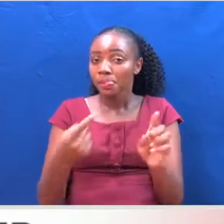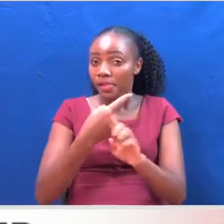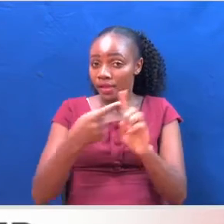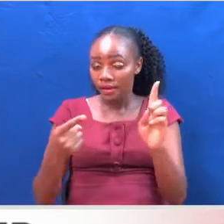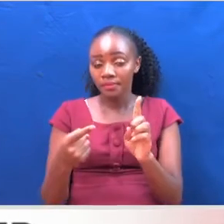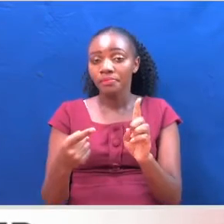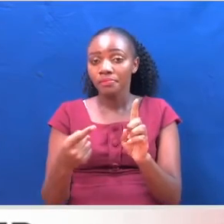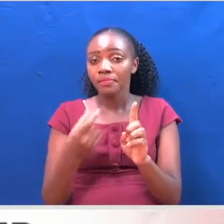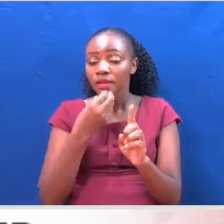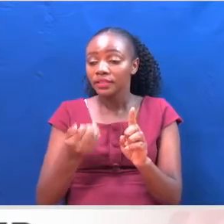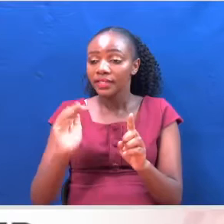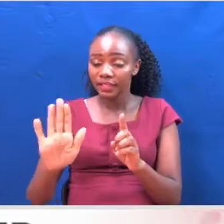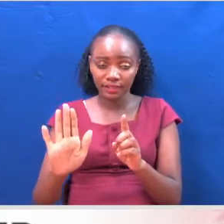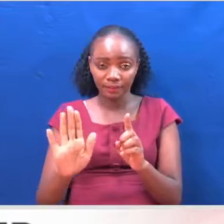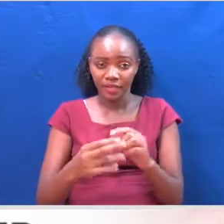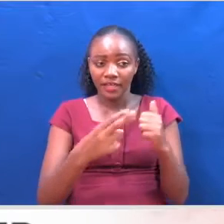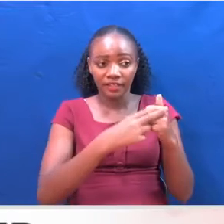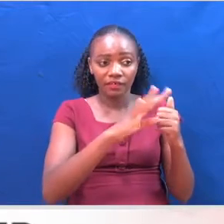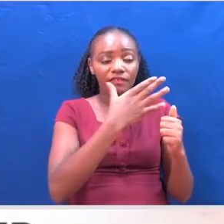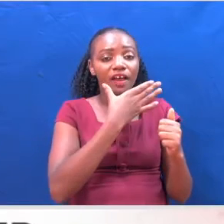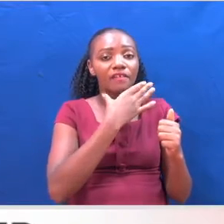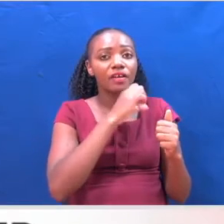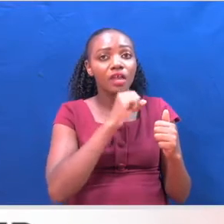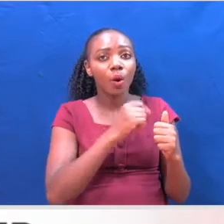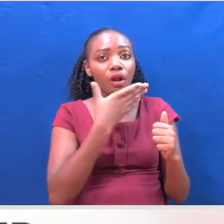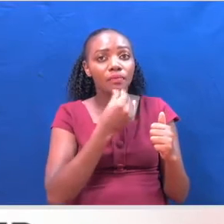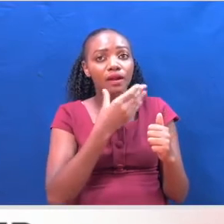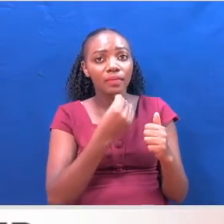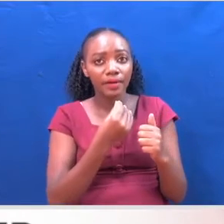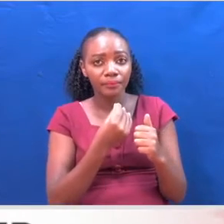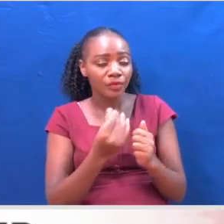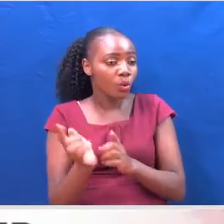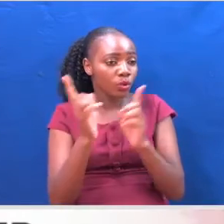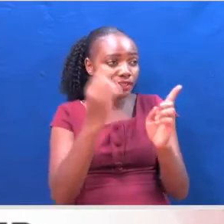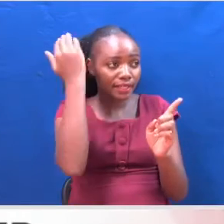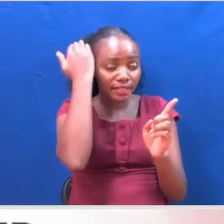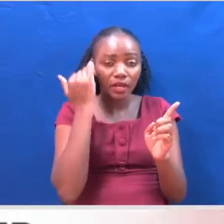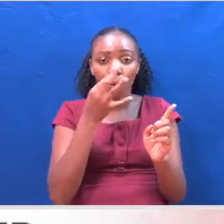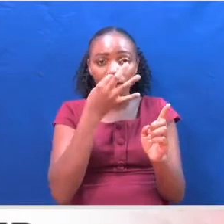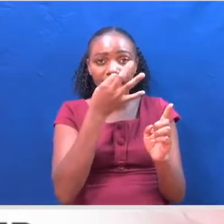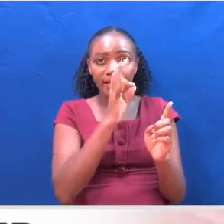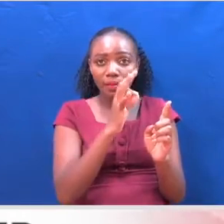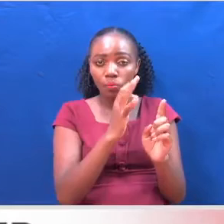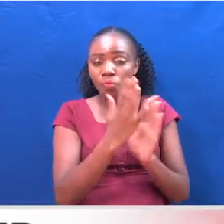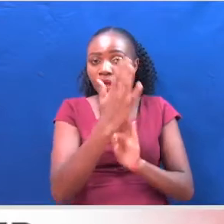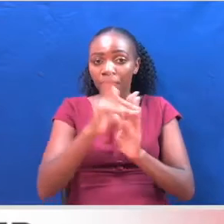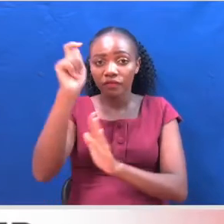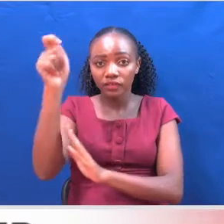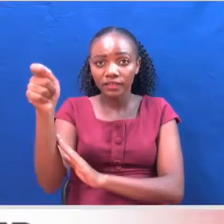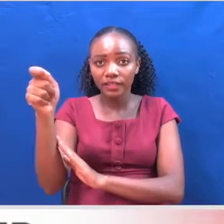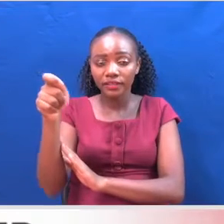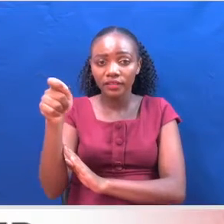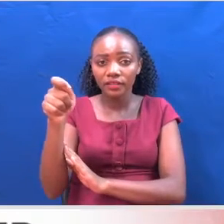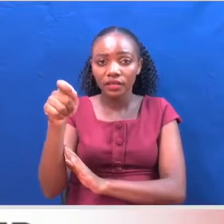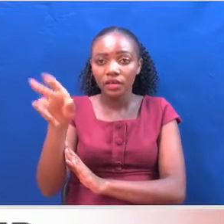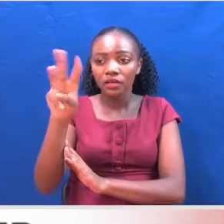murder. The 75-year-old took plea alongside four others at a Nyeri court before Magistrate